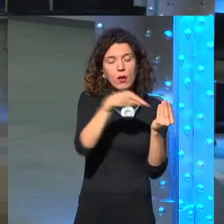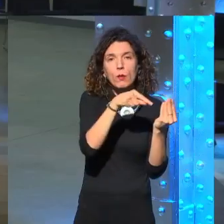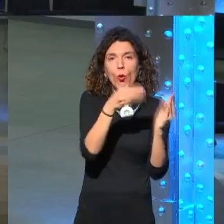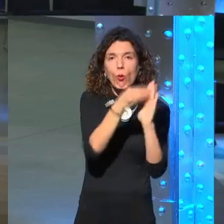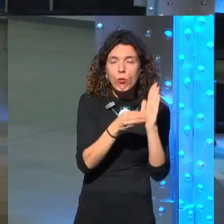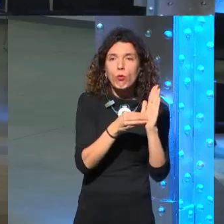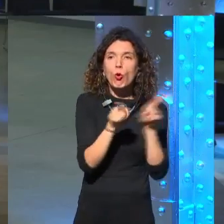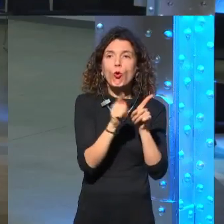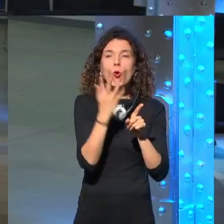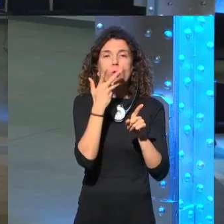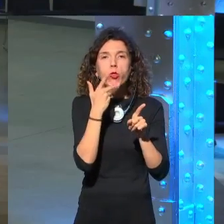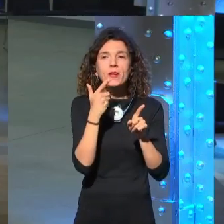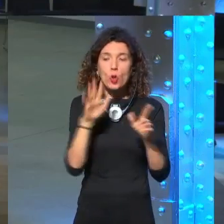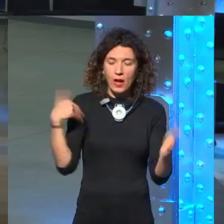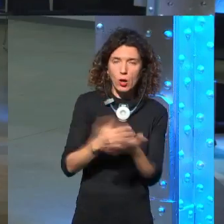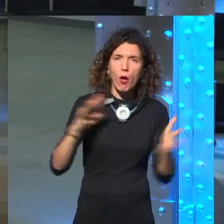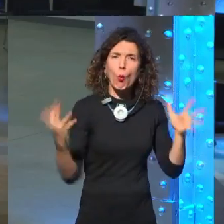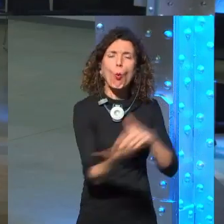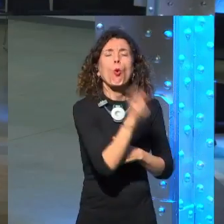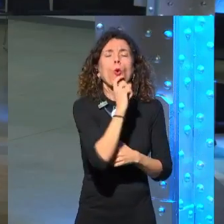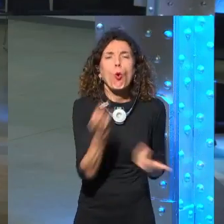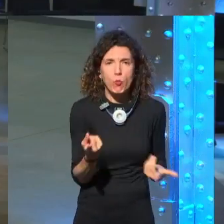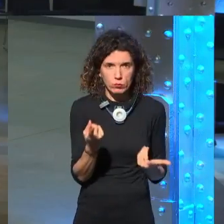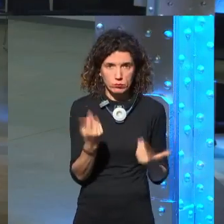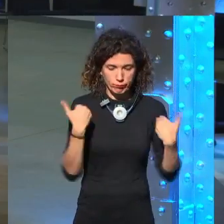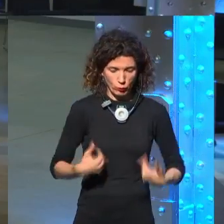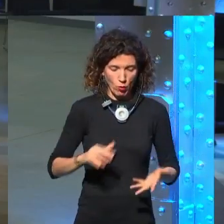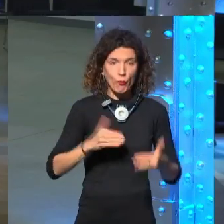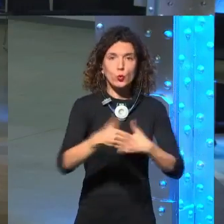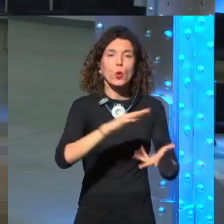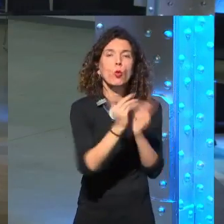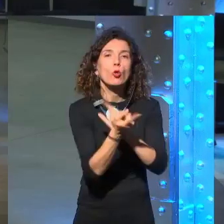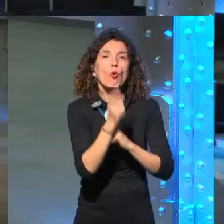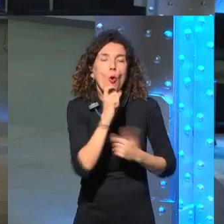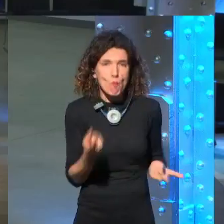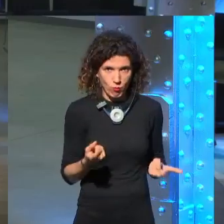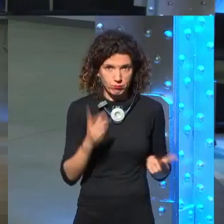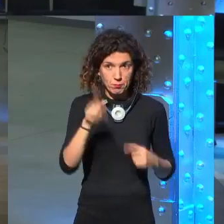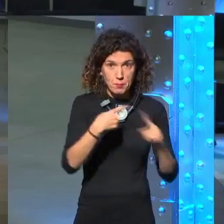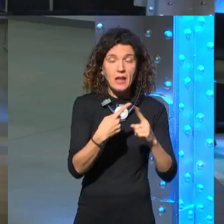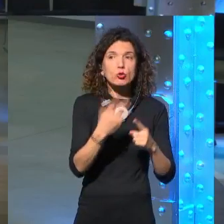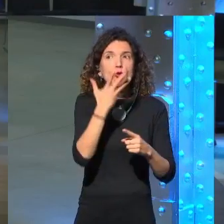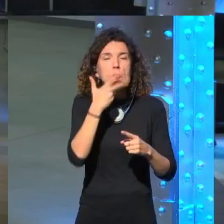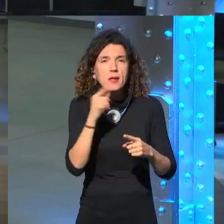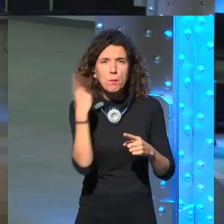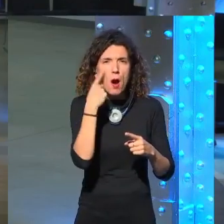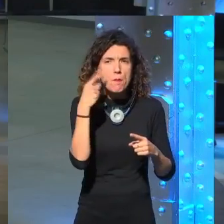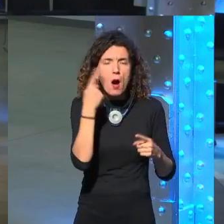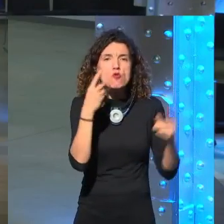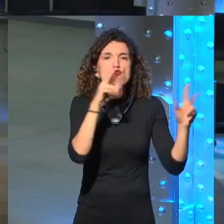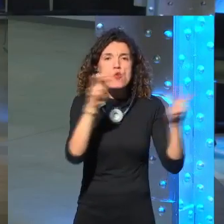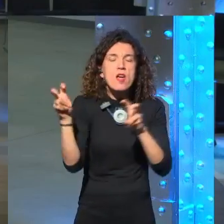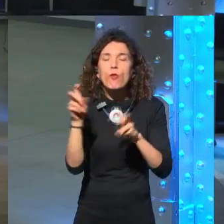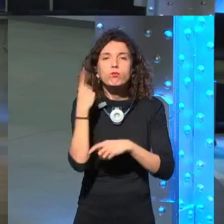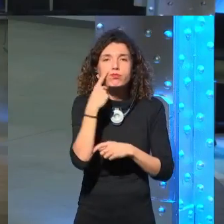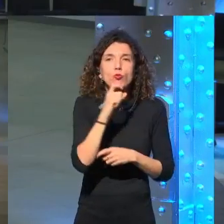knowledge change as we go into the future? How do we discover new knowledge? How do we know that we know things?